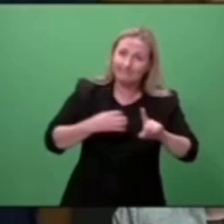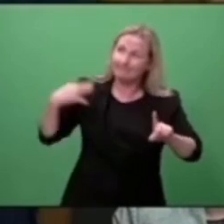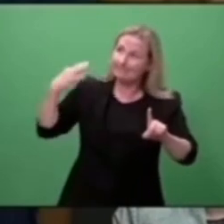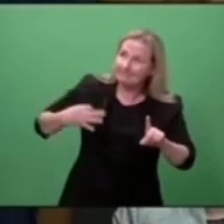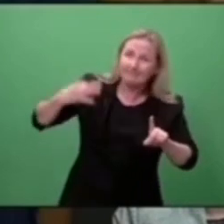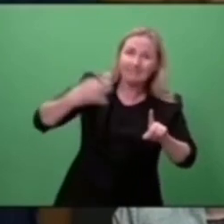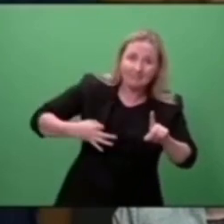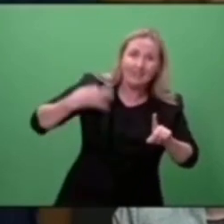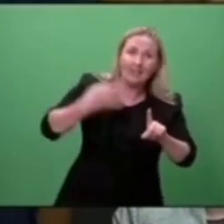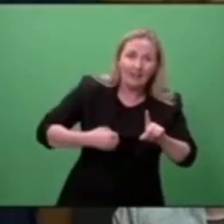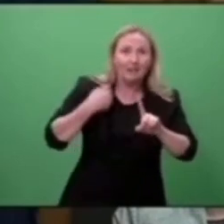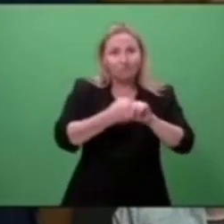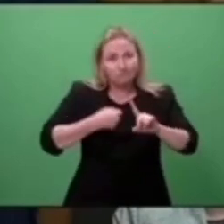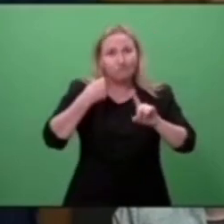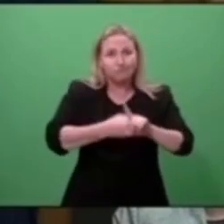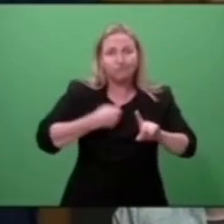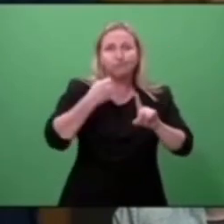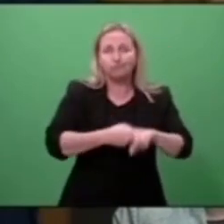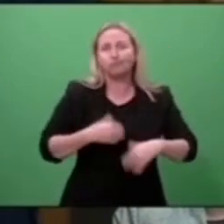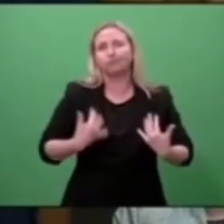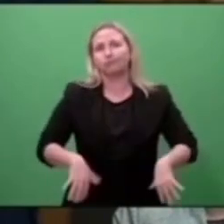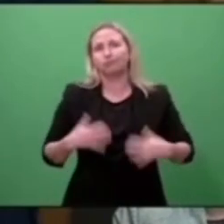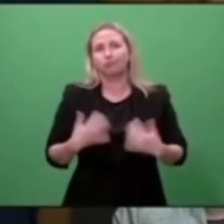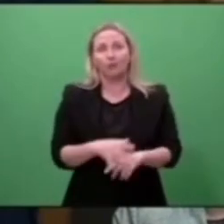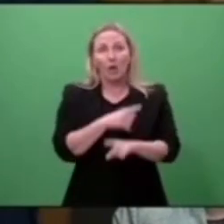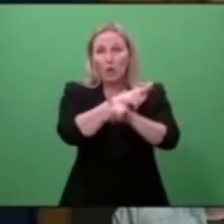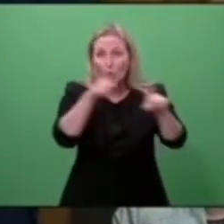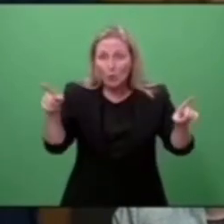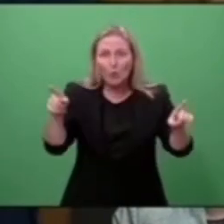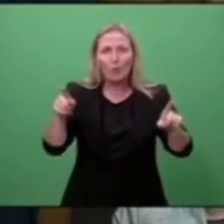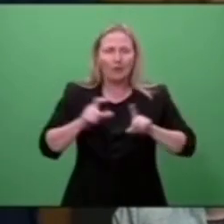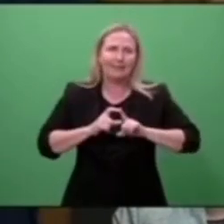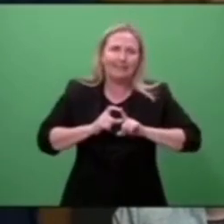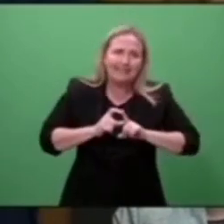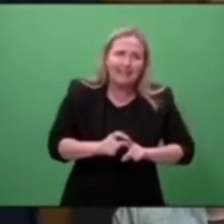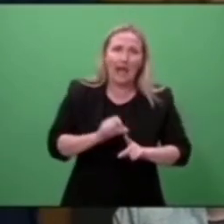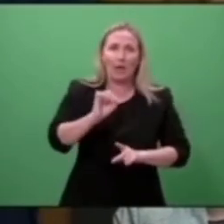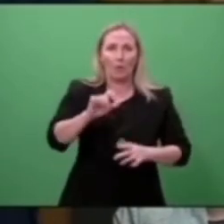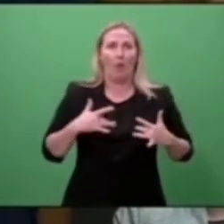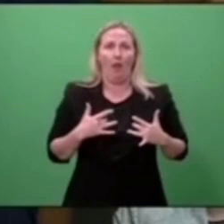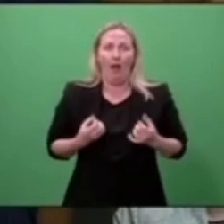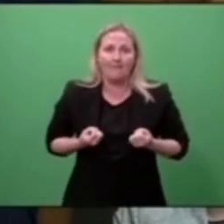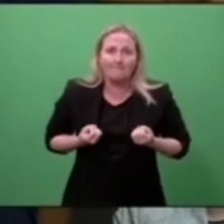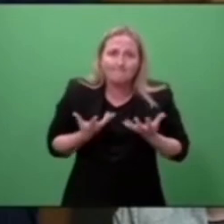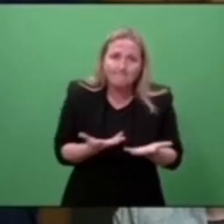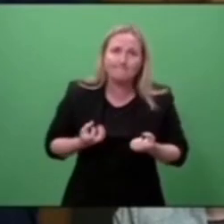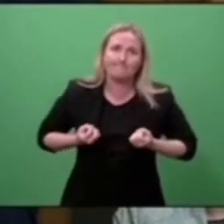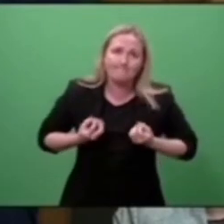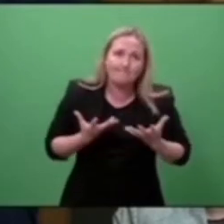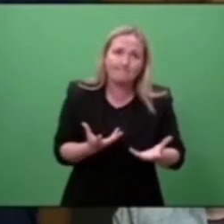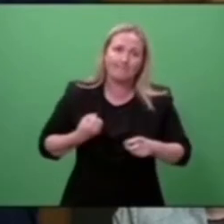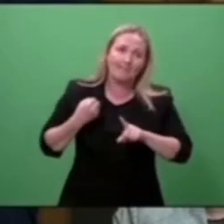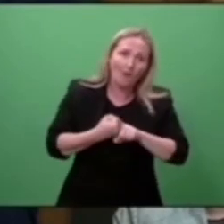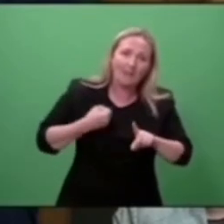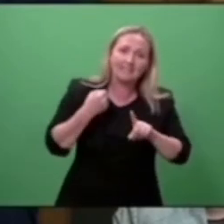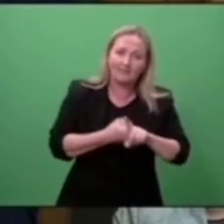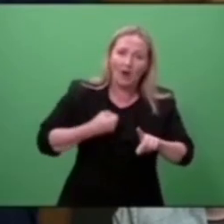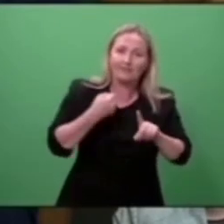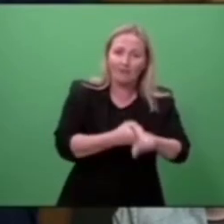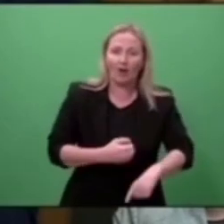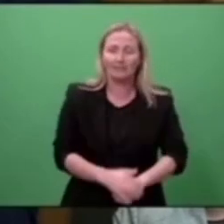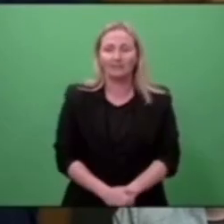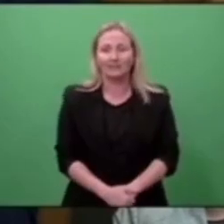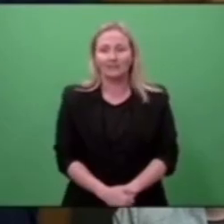Many of you have dedicated your lives to this fight, and many of you have dedicated your lives